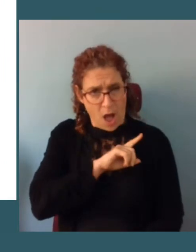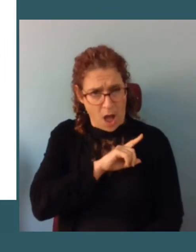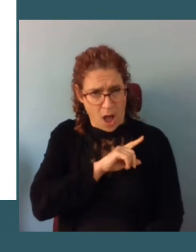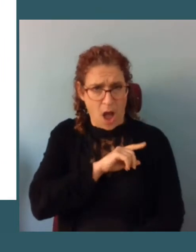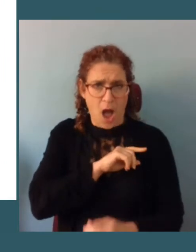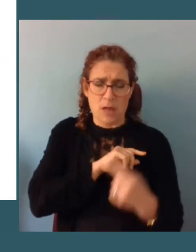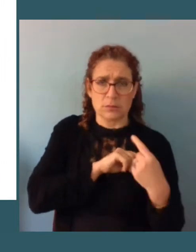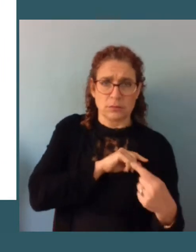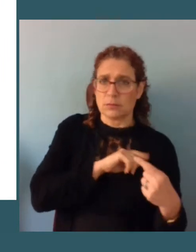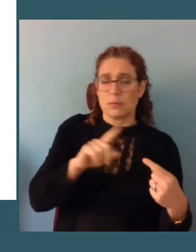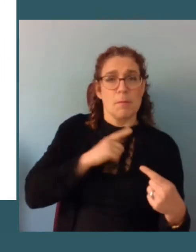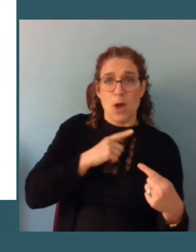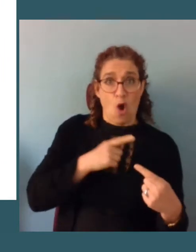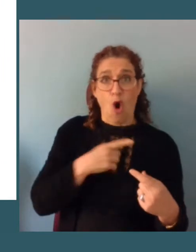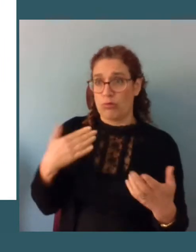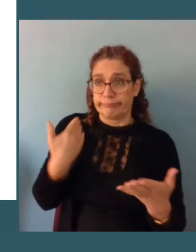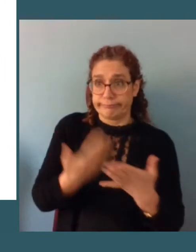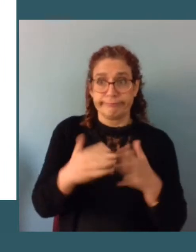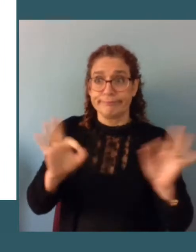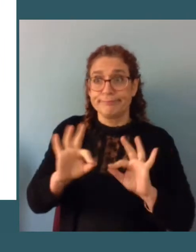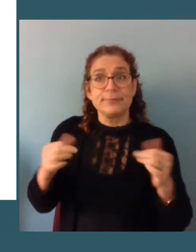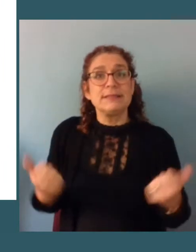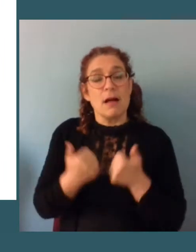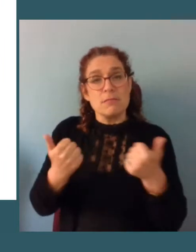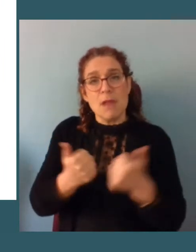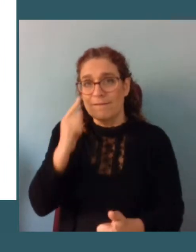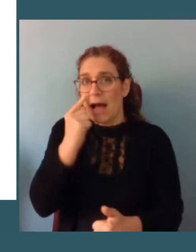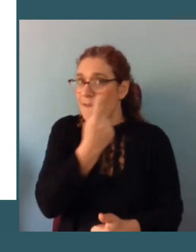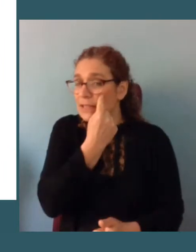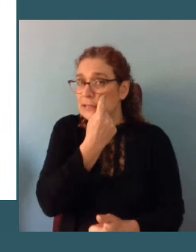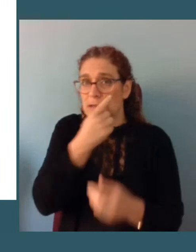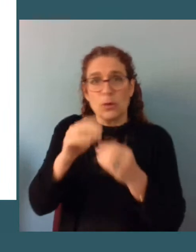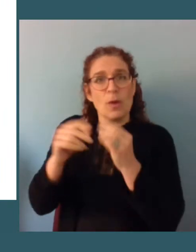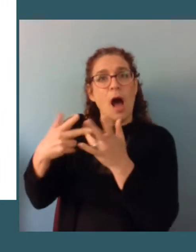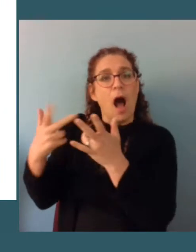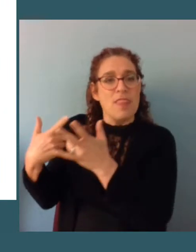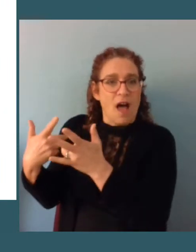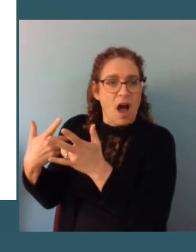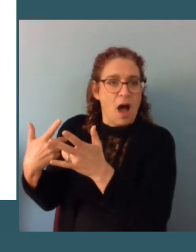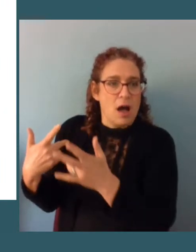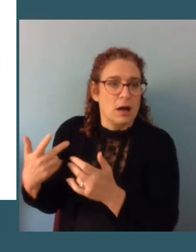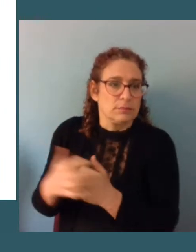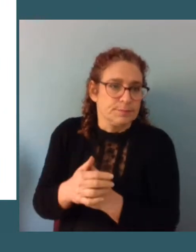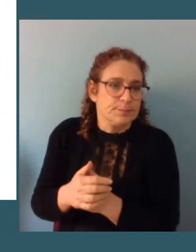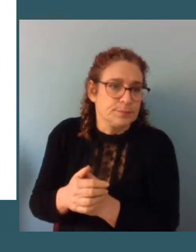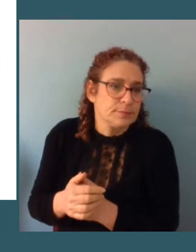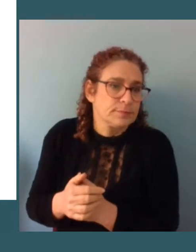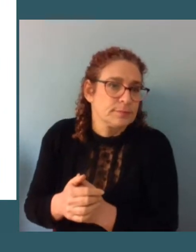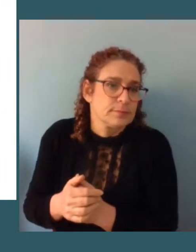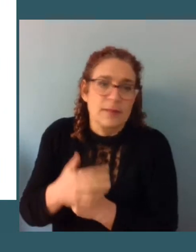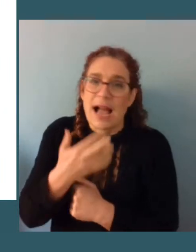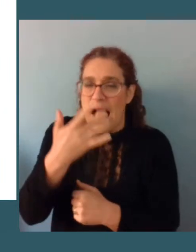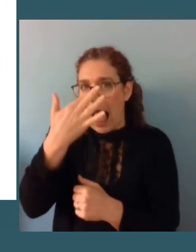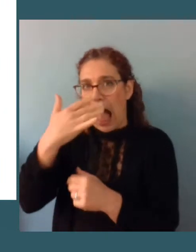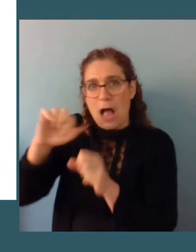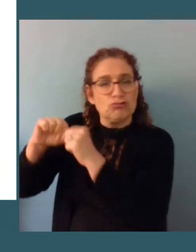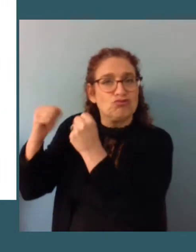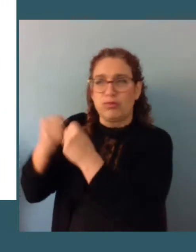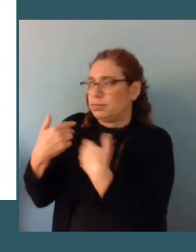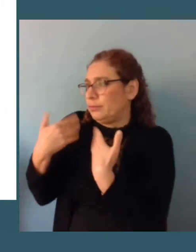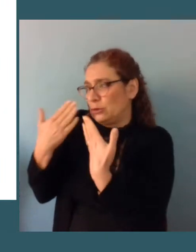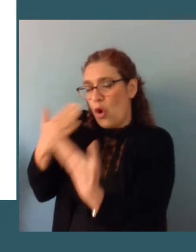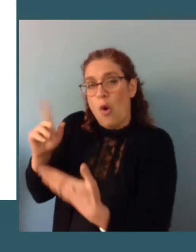insufficient evidence in other age groups. So the task force suggests avoiding the use of